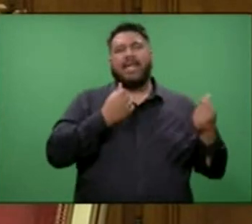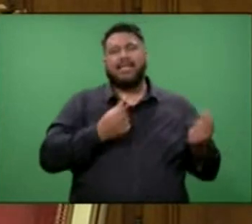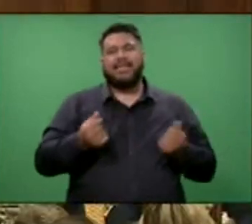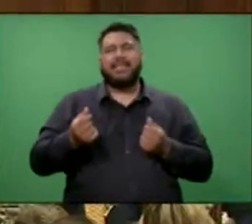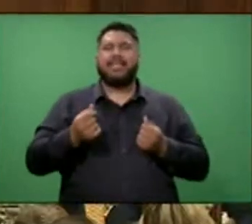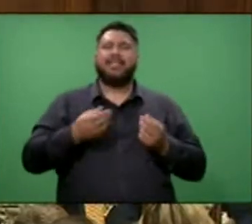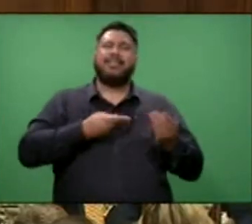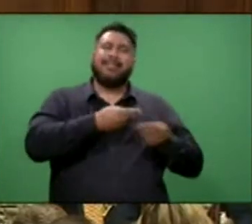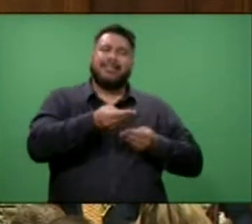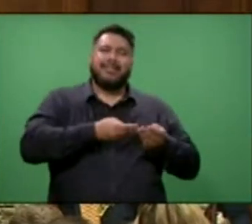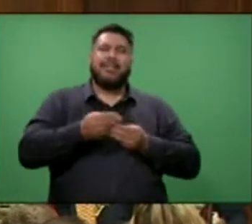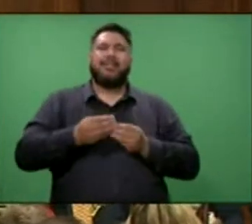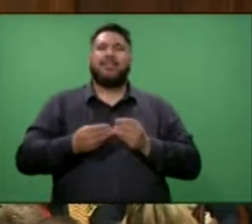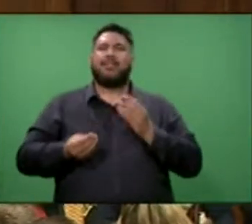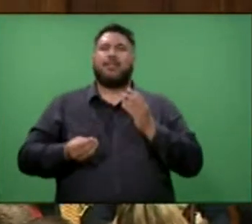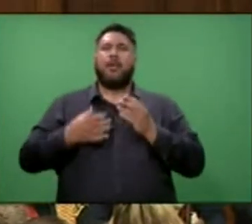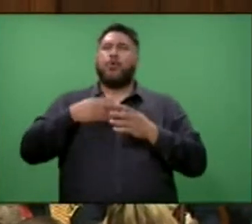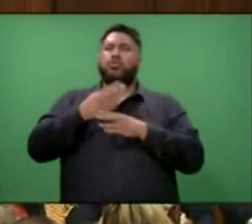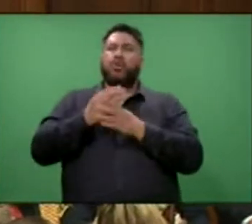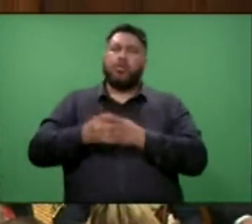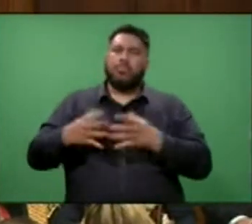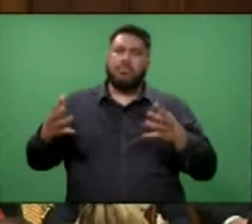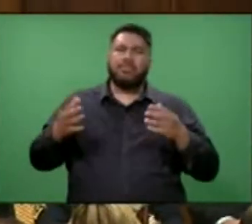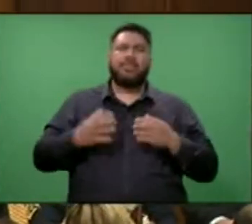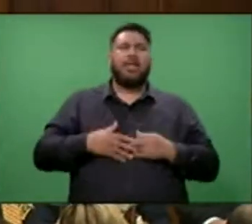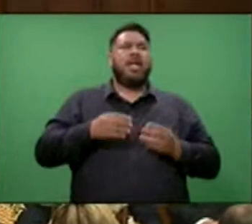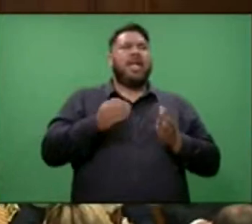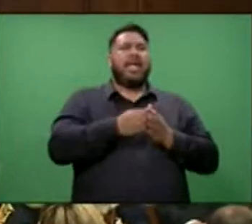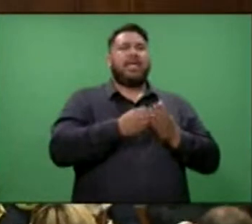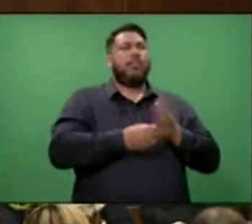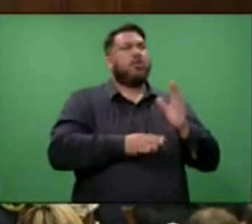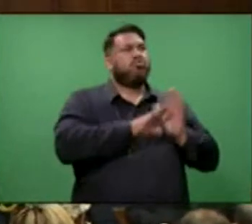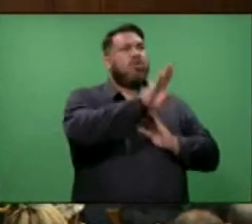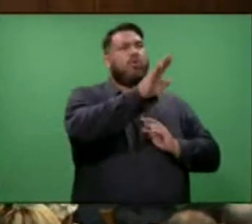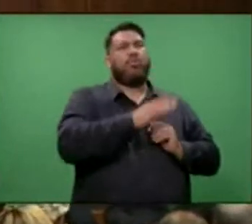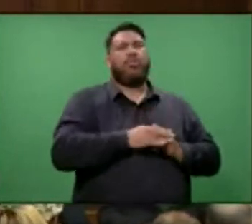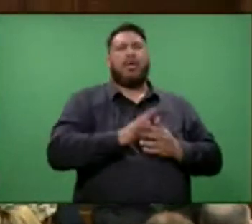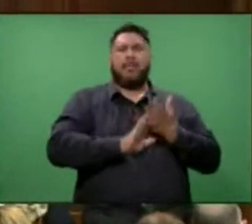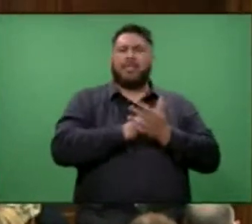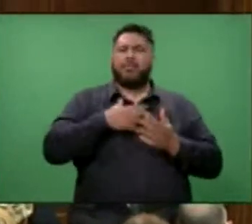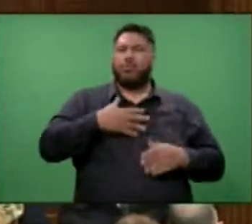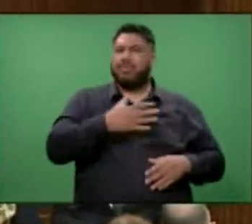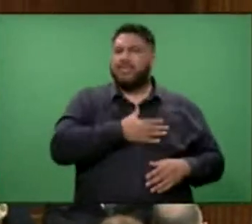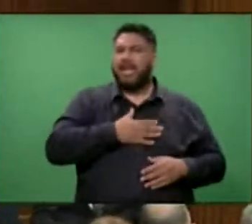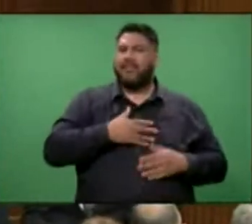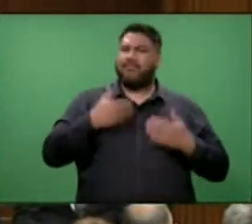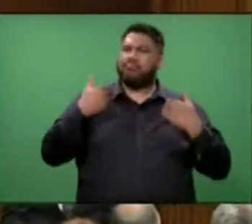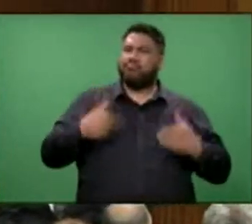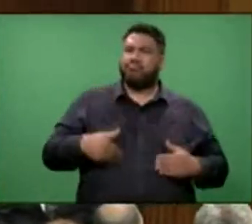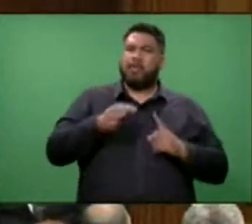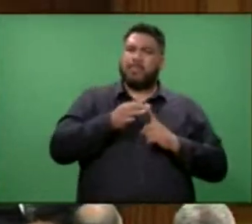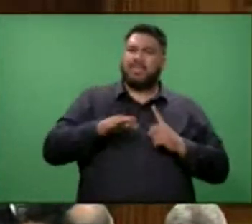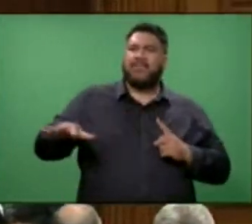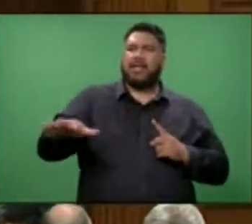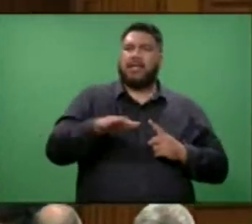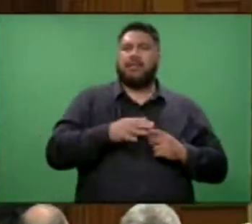jobs, boost sustainable economic growth, and contribute to a safer and more prosperous Pacific.